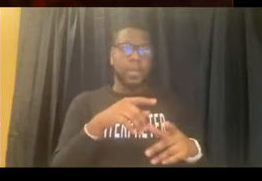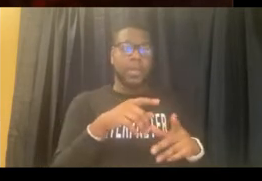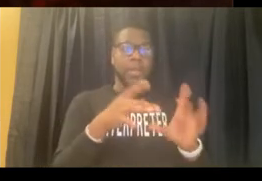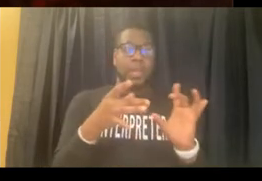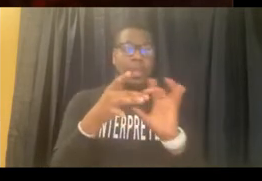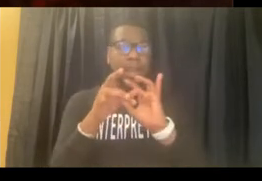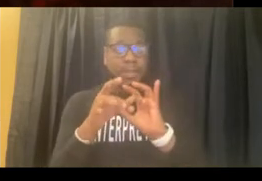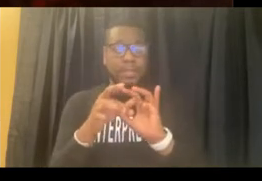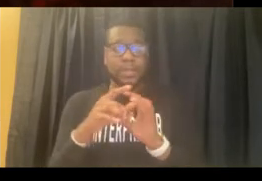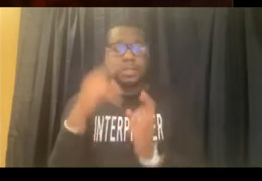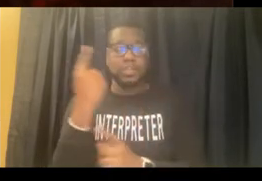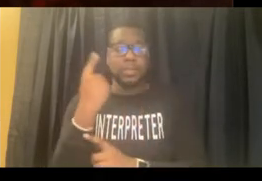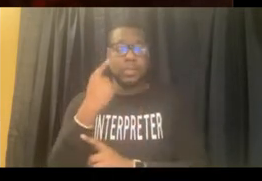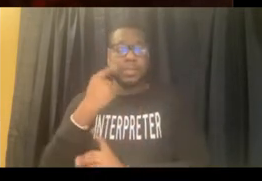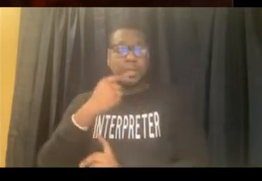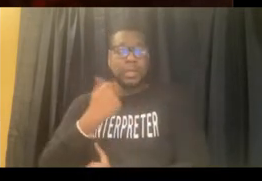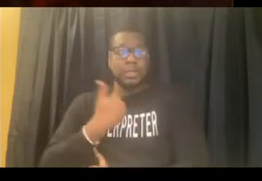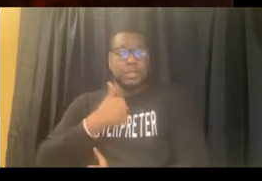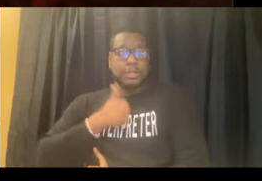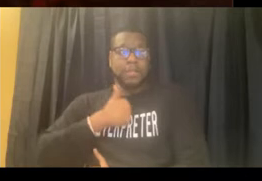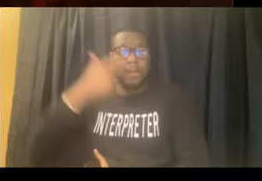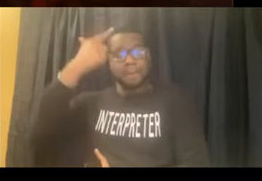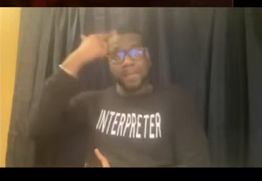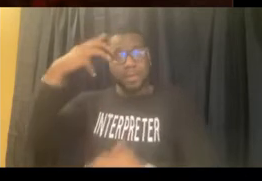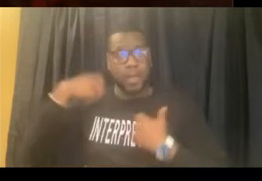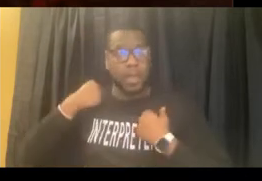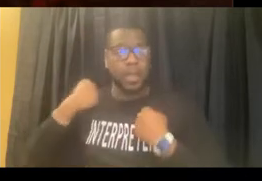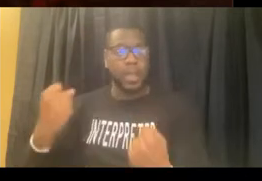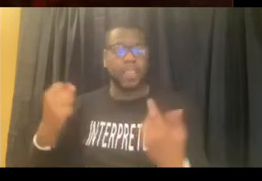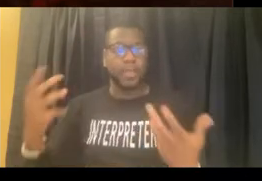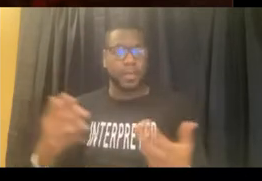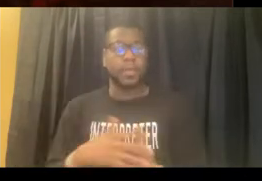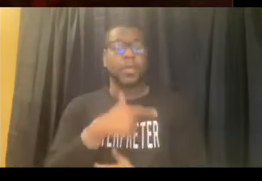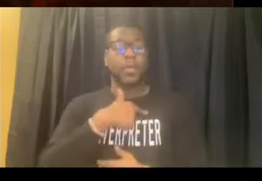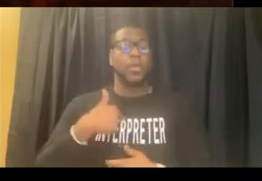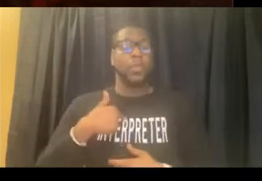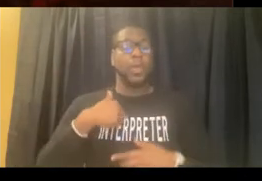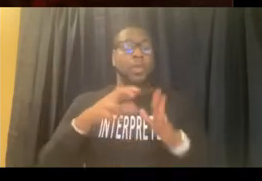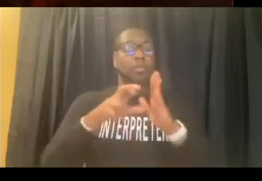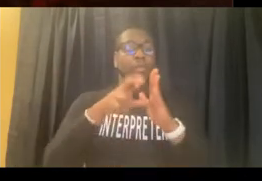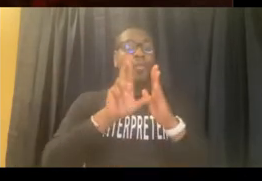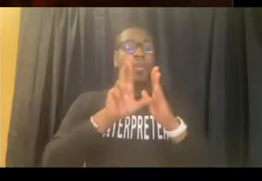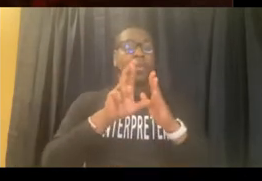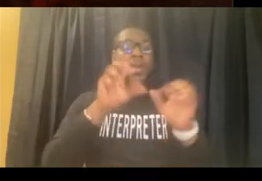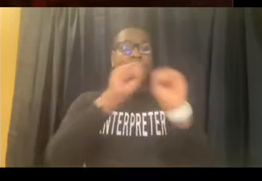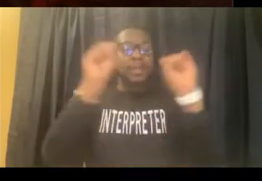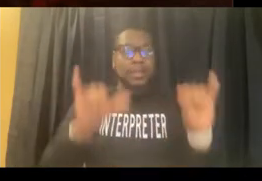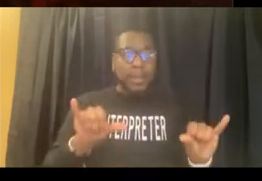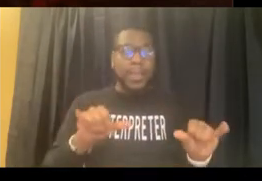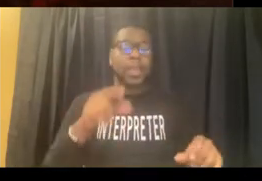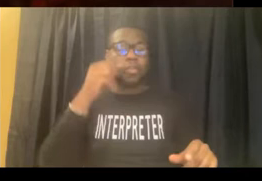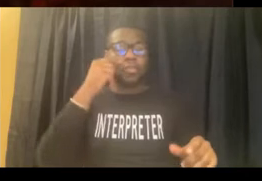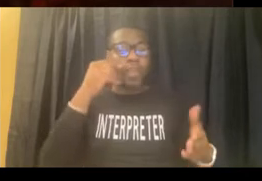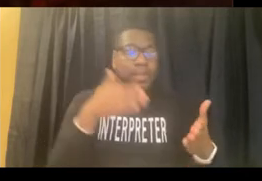hate crimes, discrimination, systems of systemic racism, which we'll look at a little bit later, microaggressions,